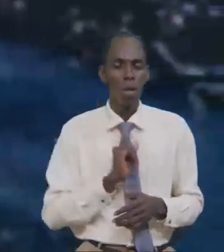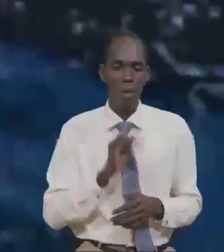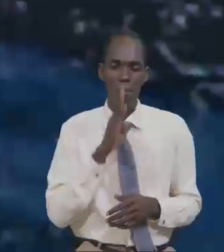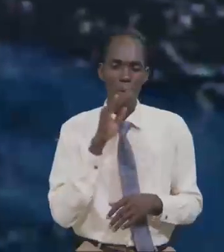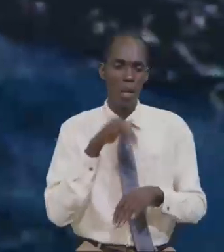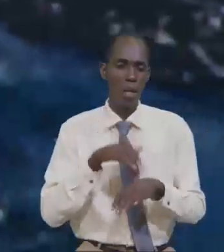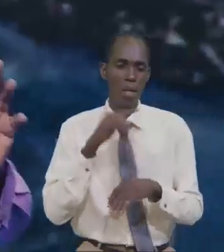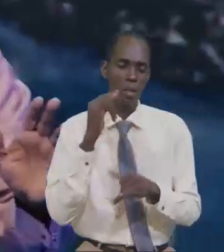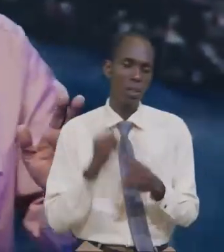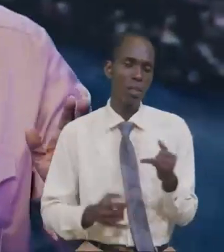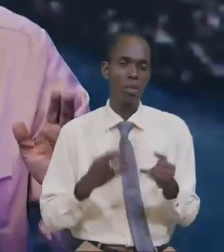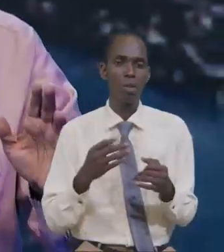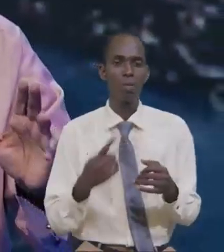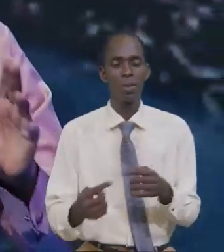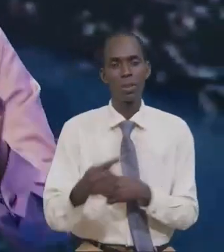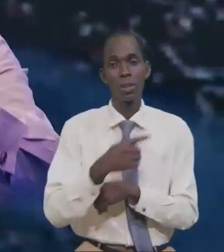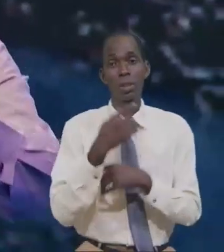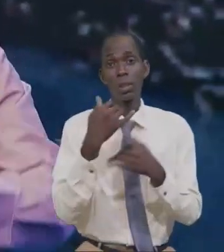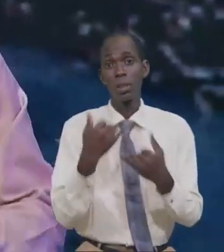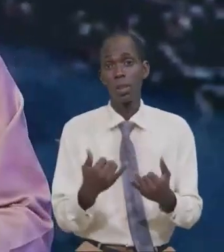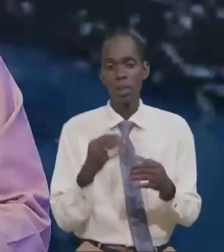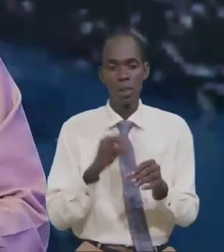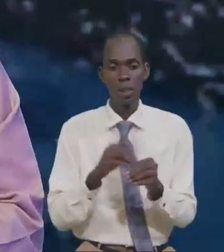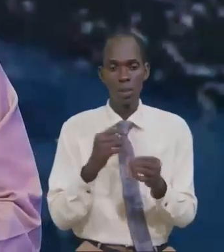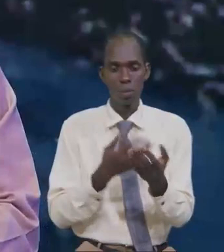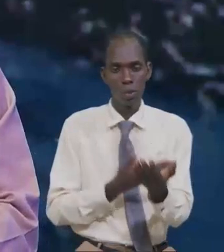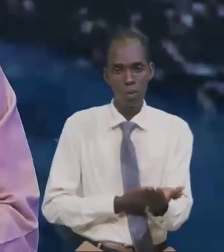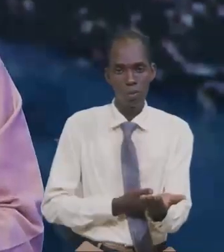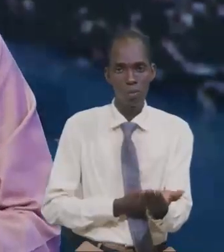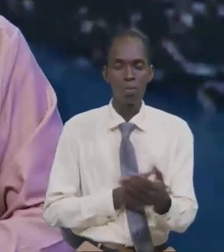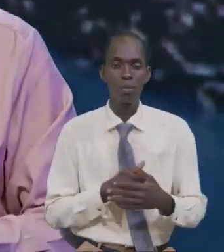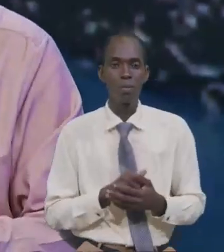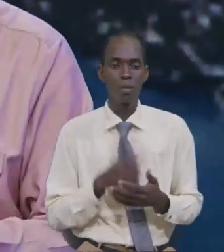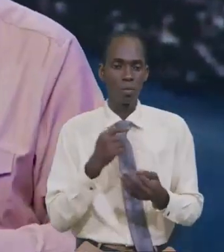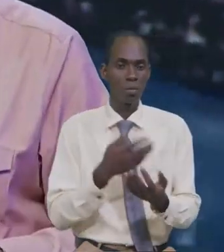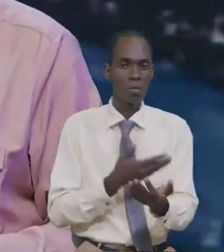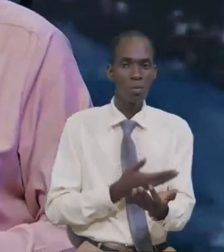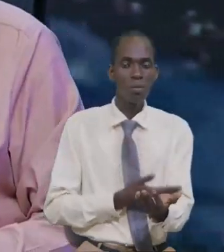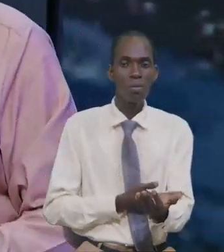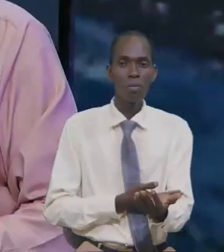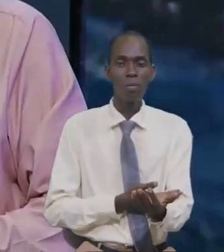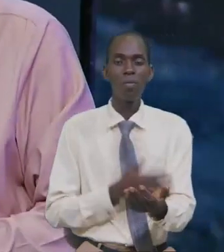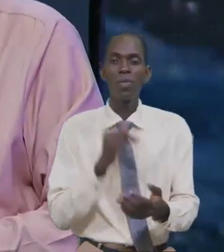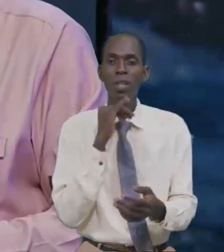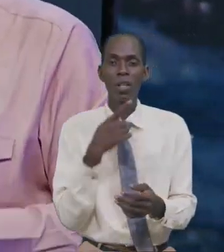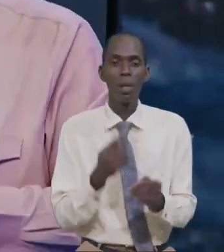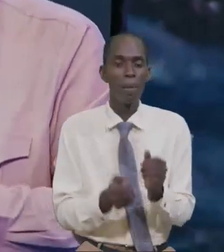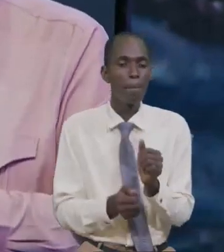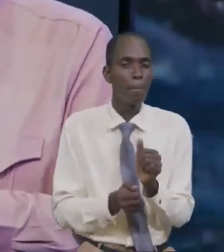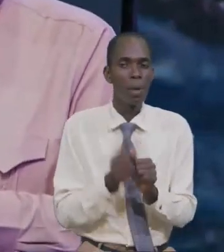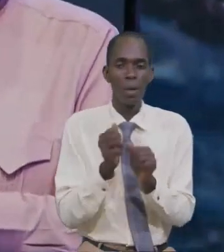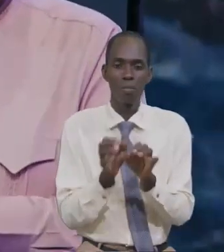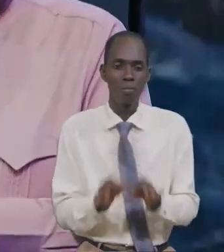most important productive time that you have. You are fresh, your brain